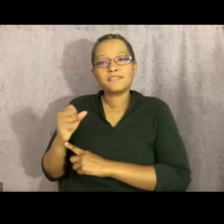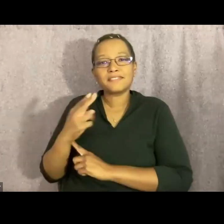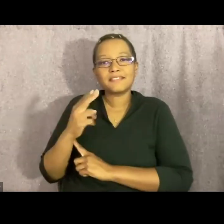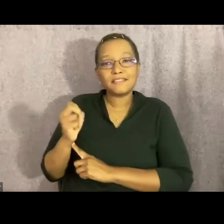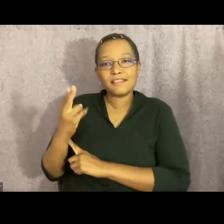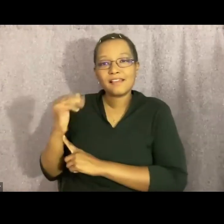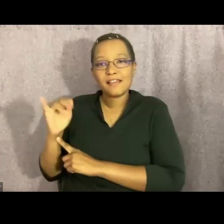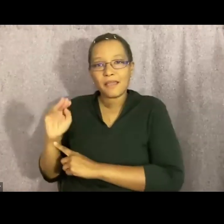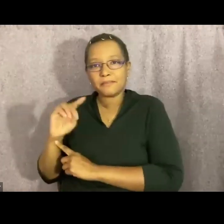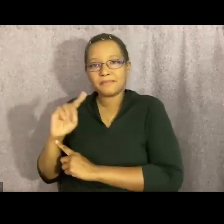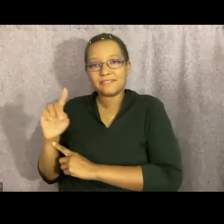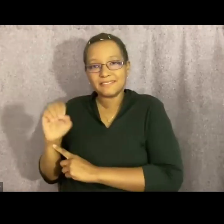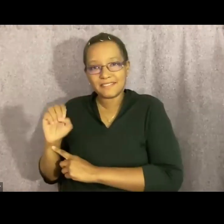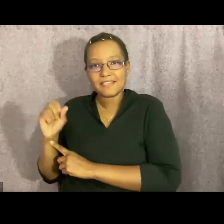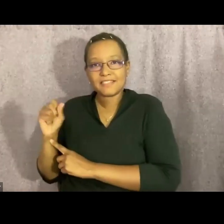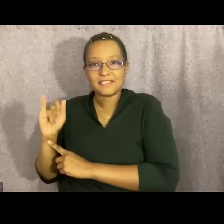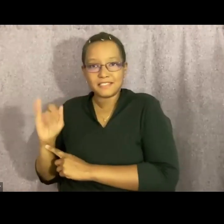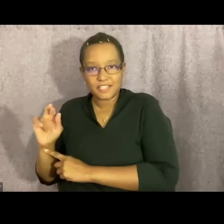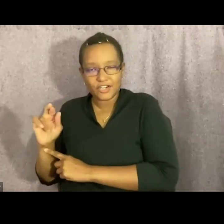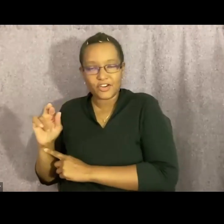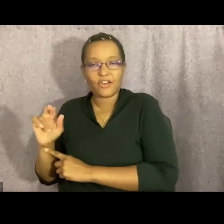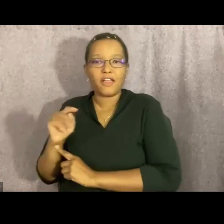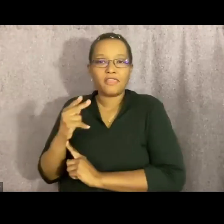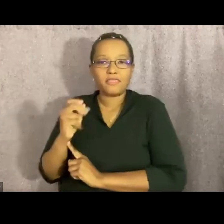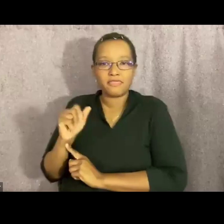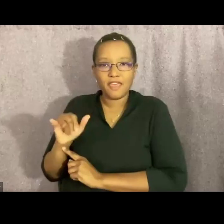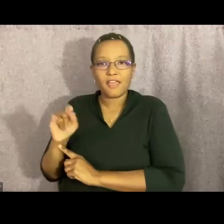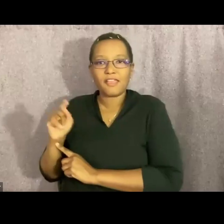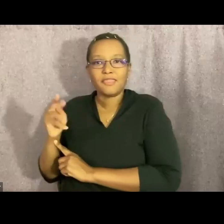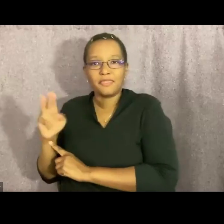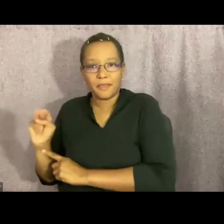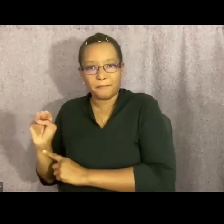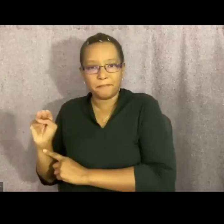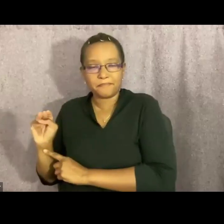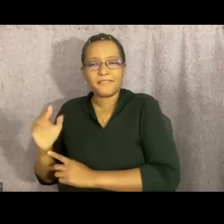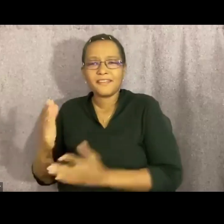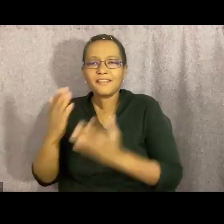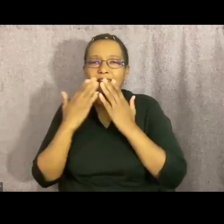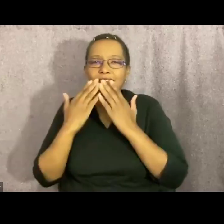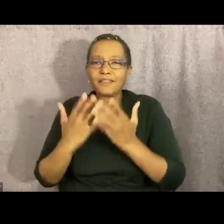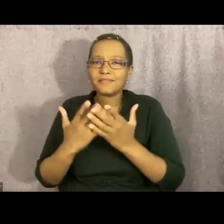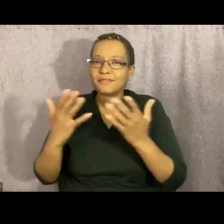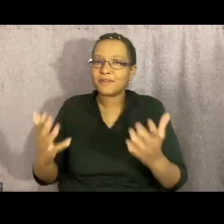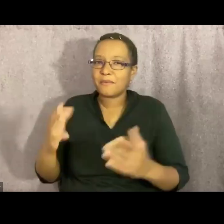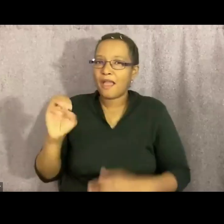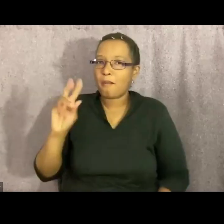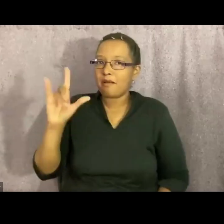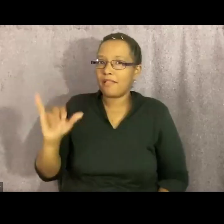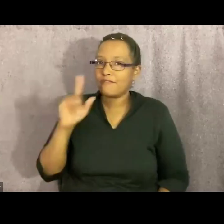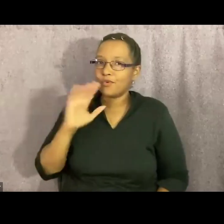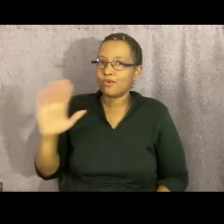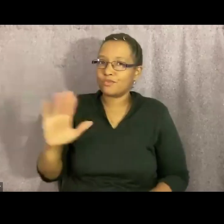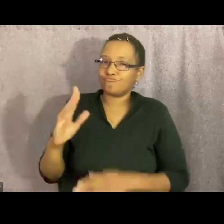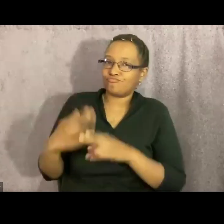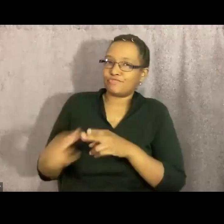him, ze, zir, or they, them. Thank you so much, Emily, for that brief